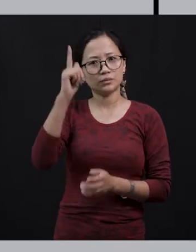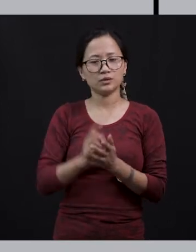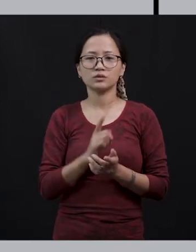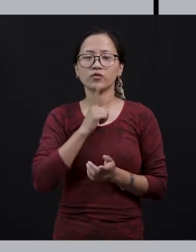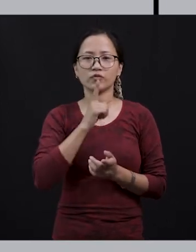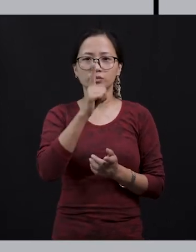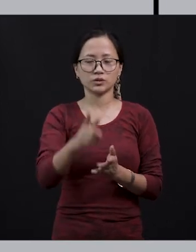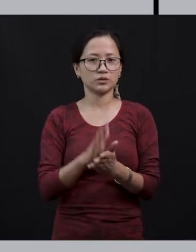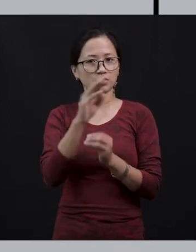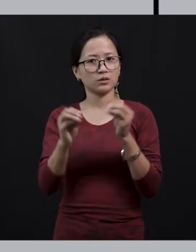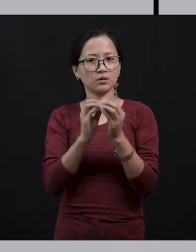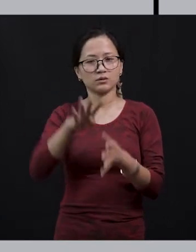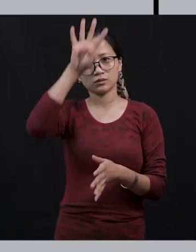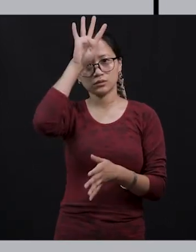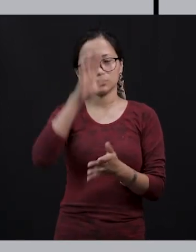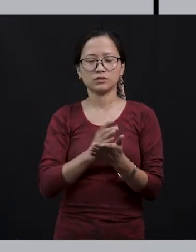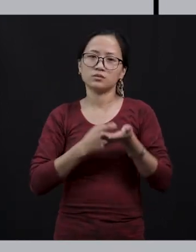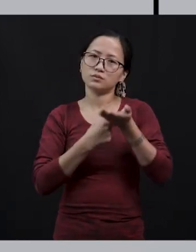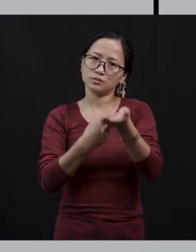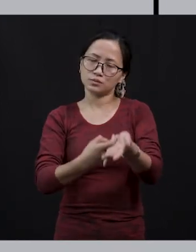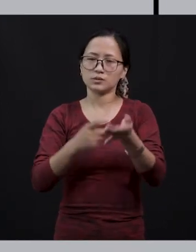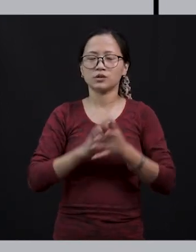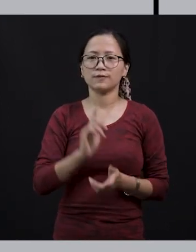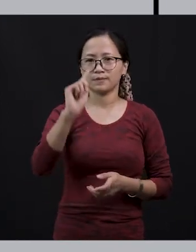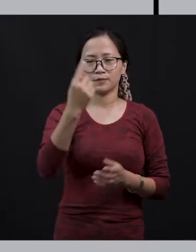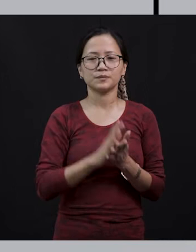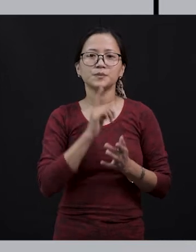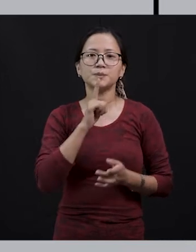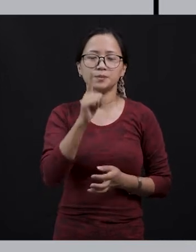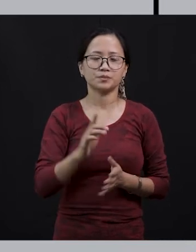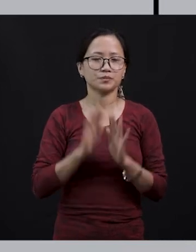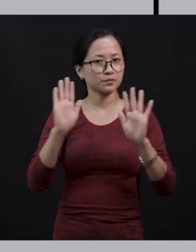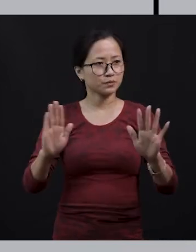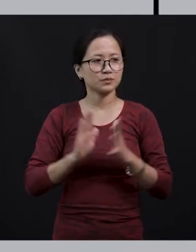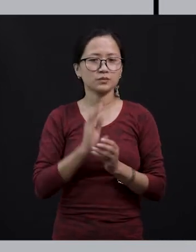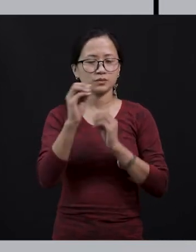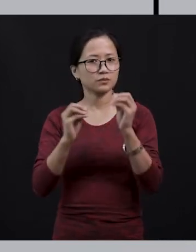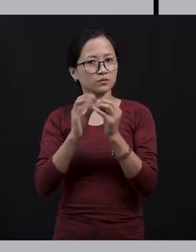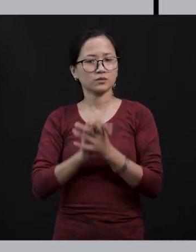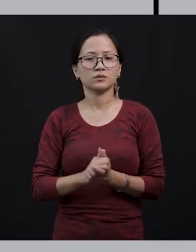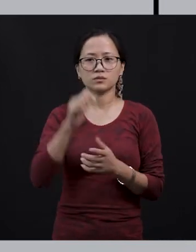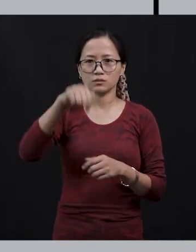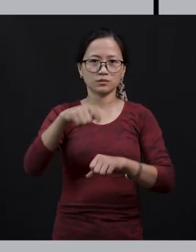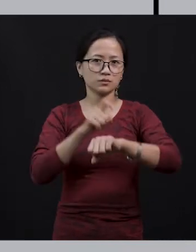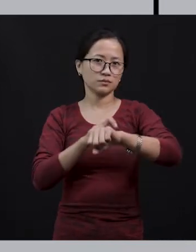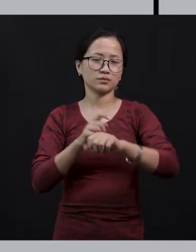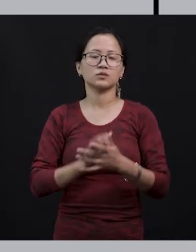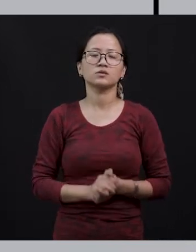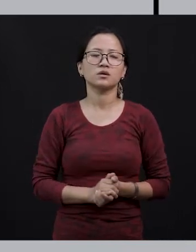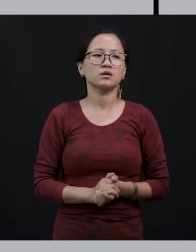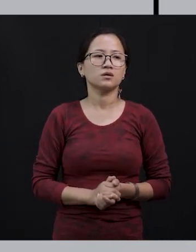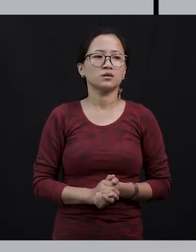information about all the kings that ruled. So the first information that we have about this period called